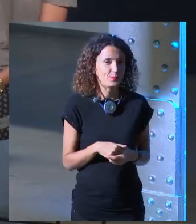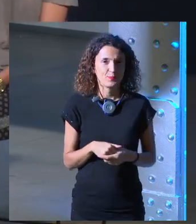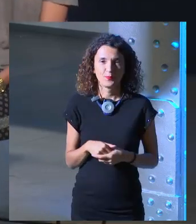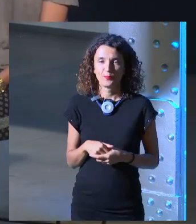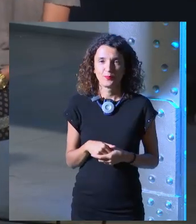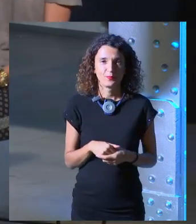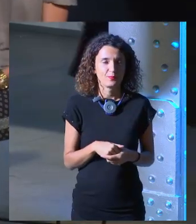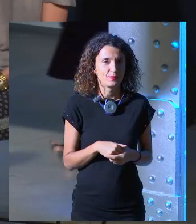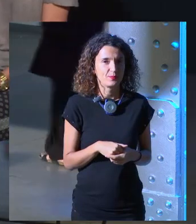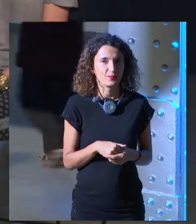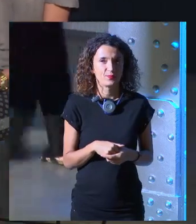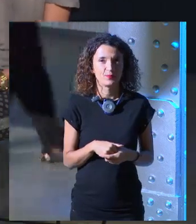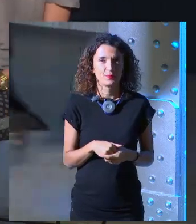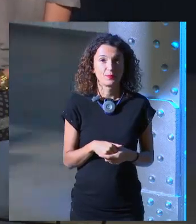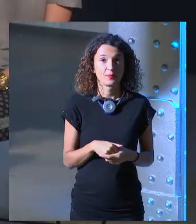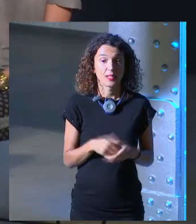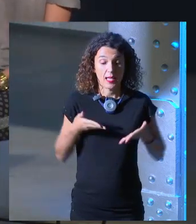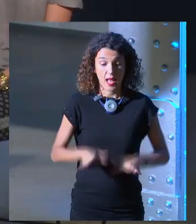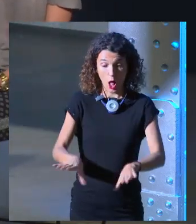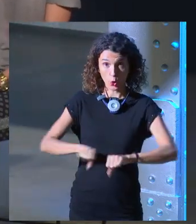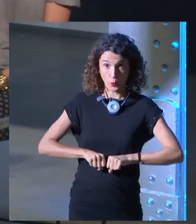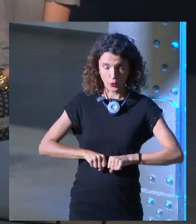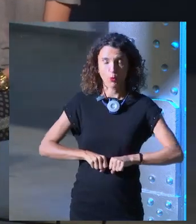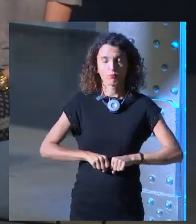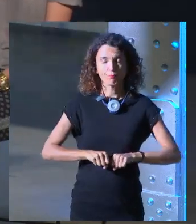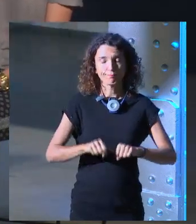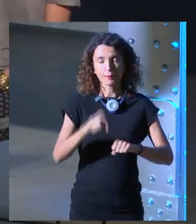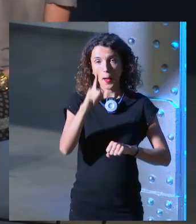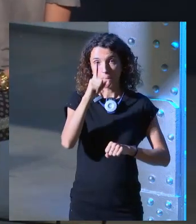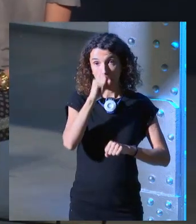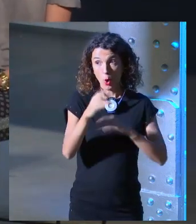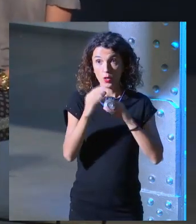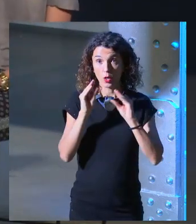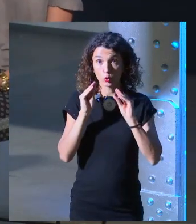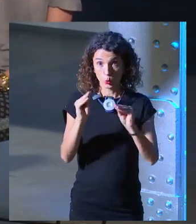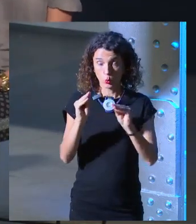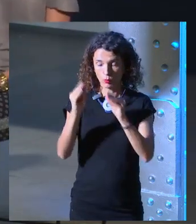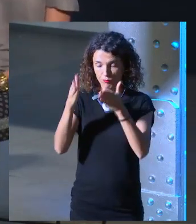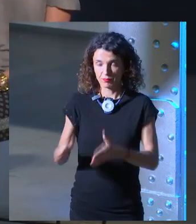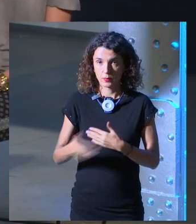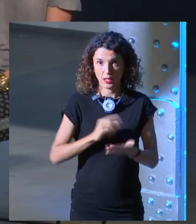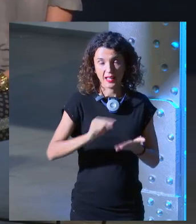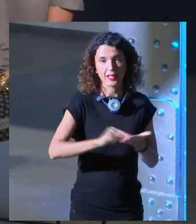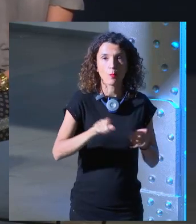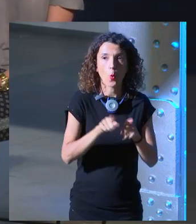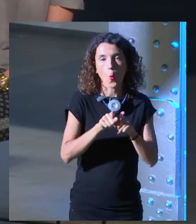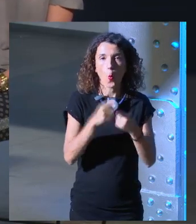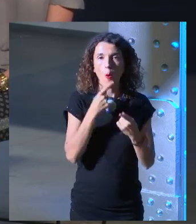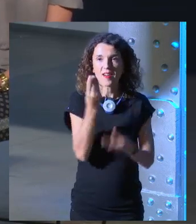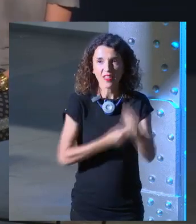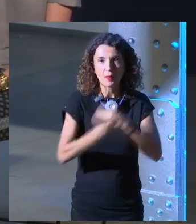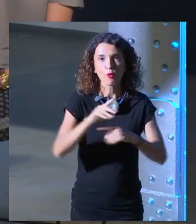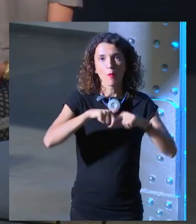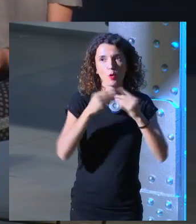Como digo, fuera de la adopción y como ella escribe en sus memorias, she writes in her memoirs that after she